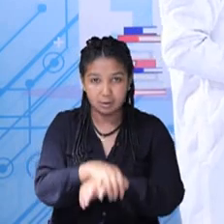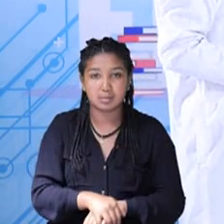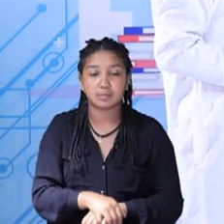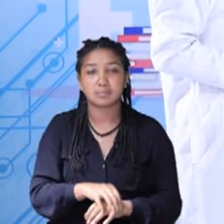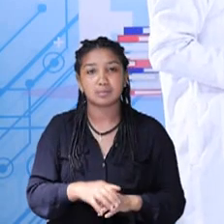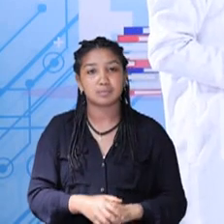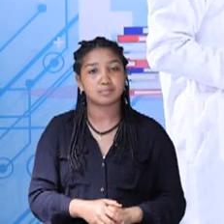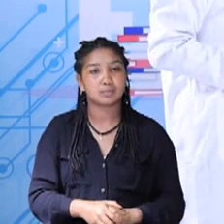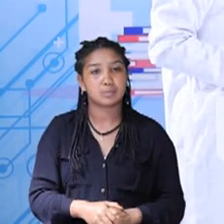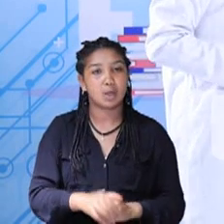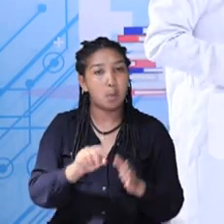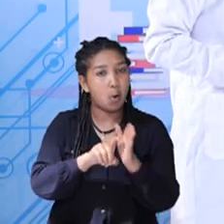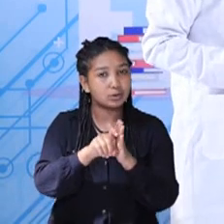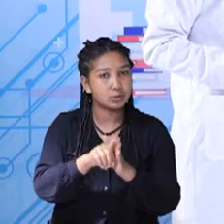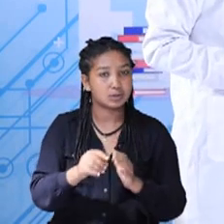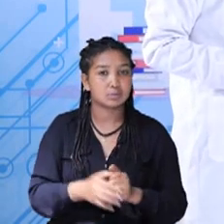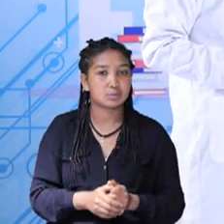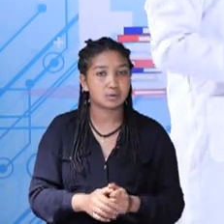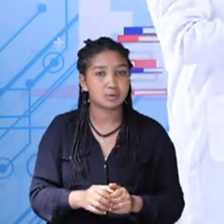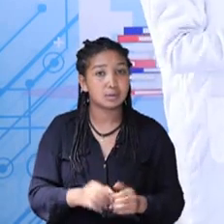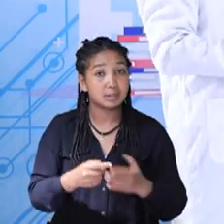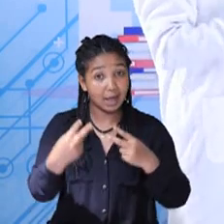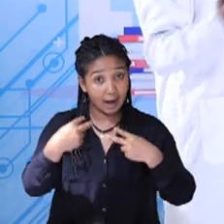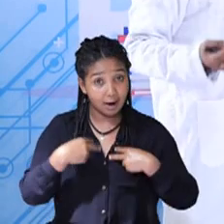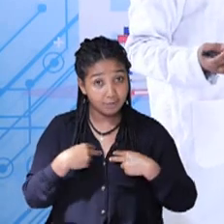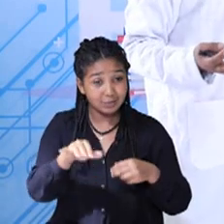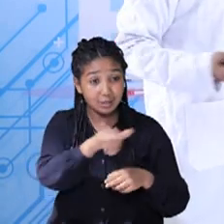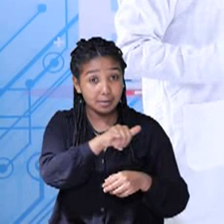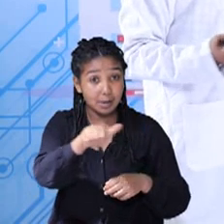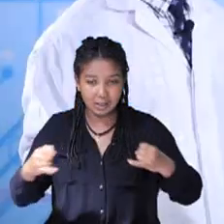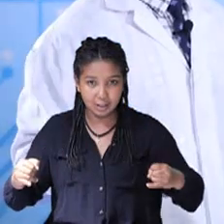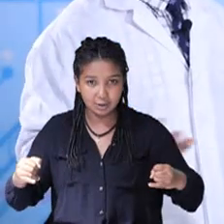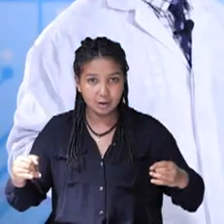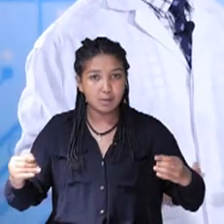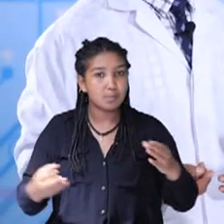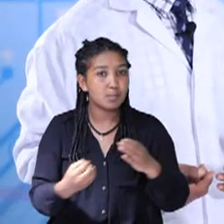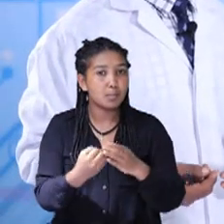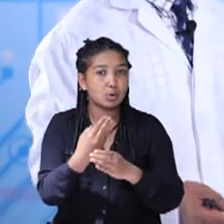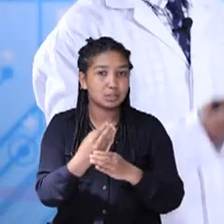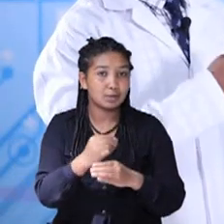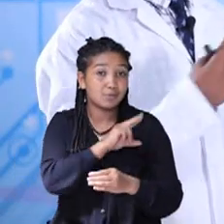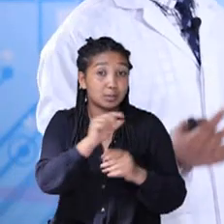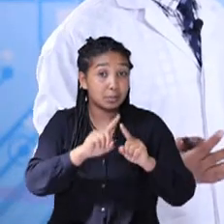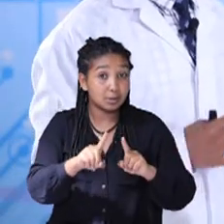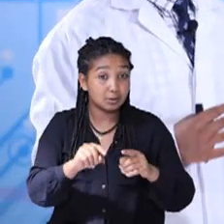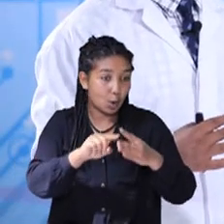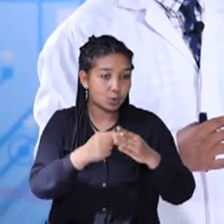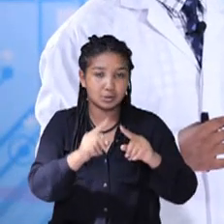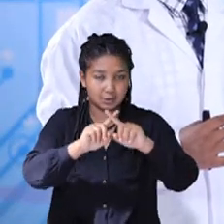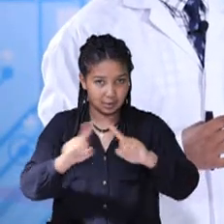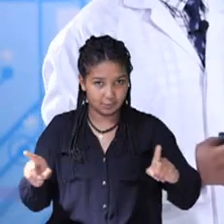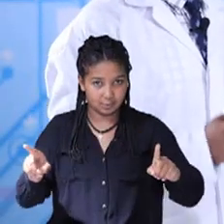silkworms, silk mosses, and weaver ants, they have similar type of silk producing features, but their origin